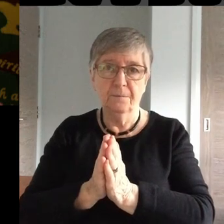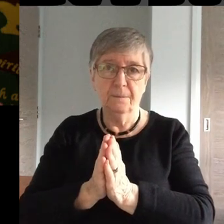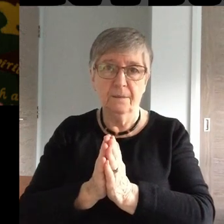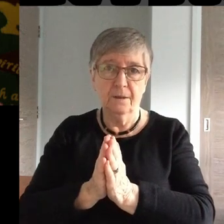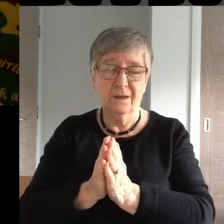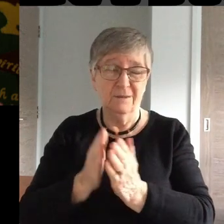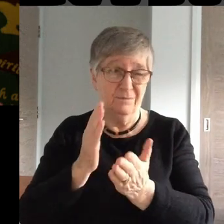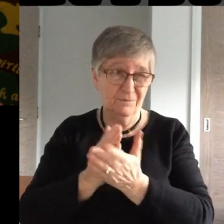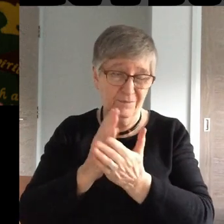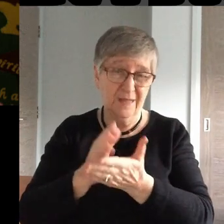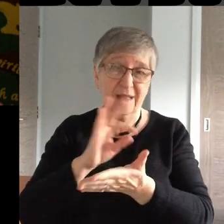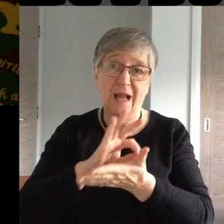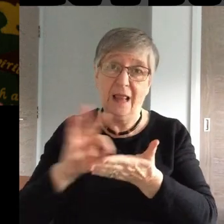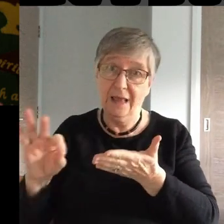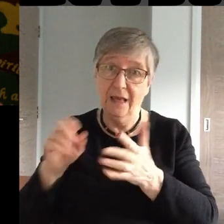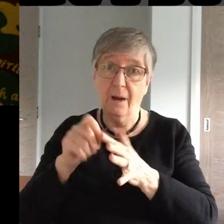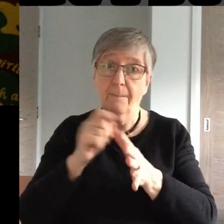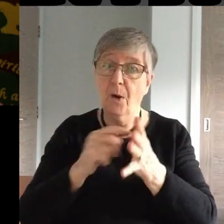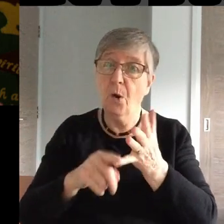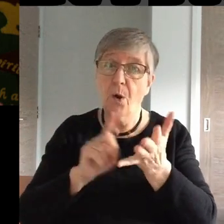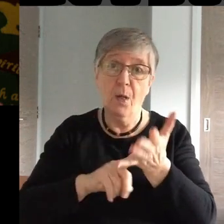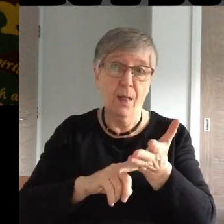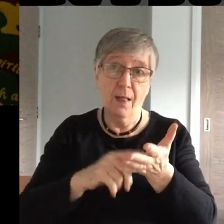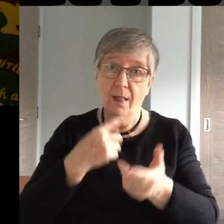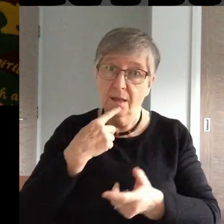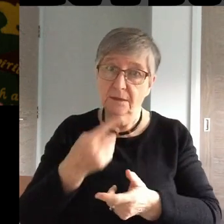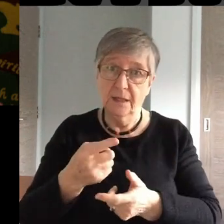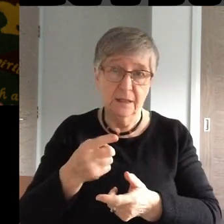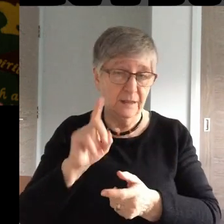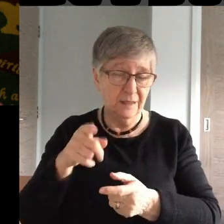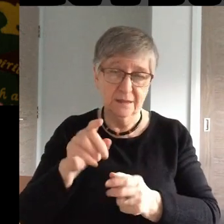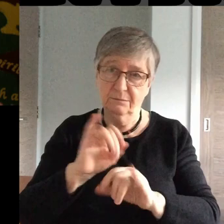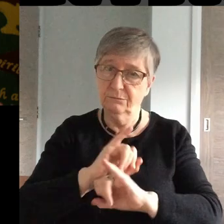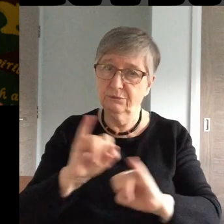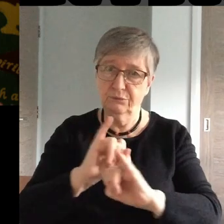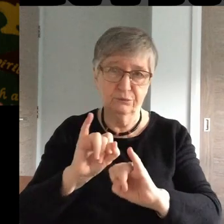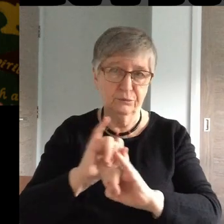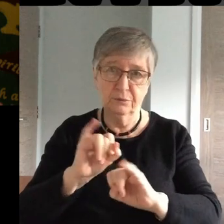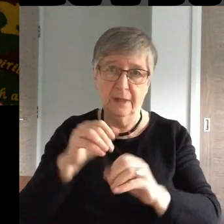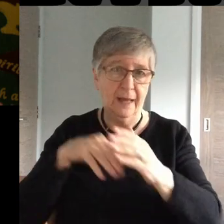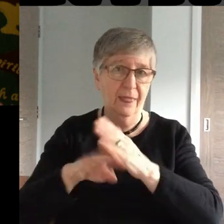It is abundantly clear from Paul's letter that it is a cancer to the church.